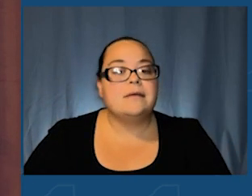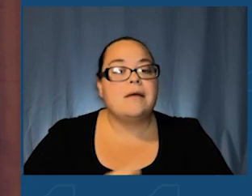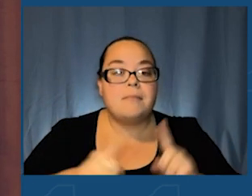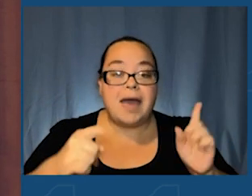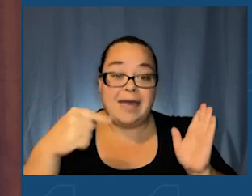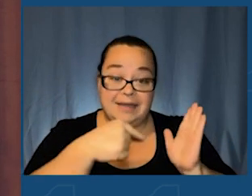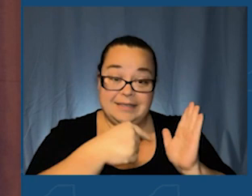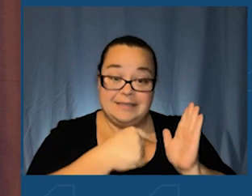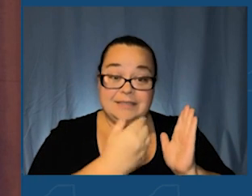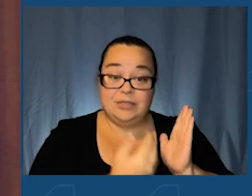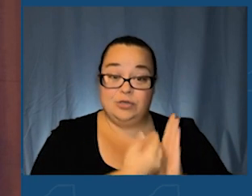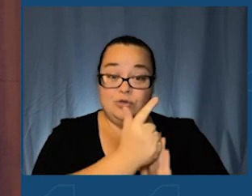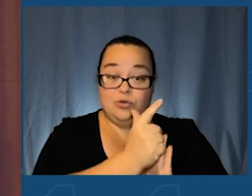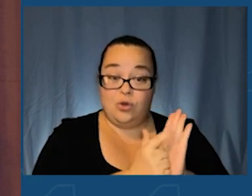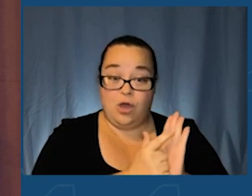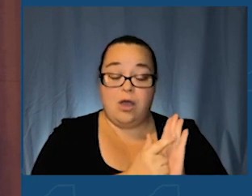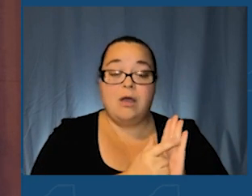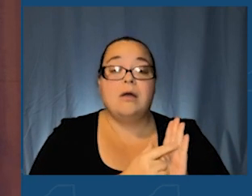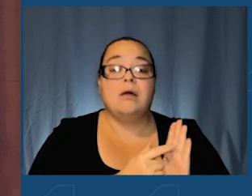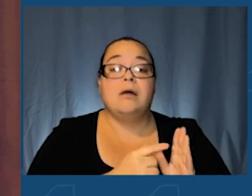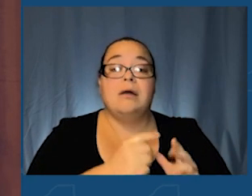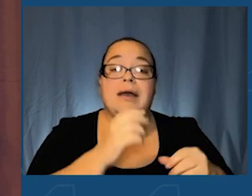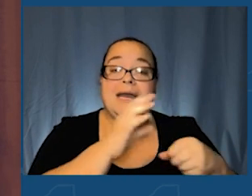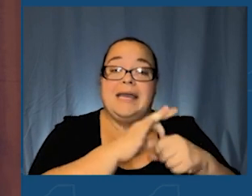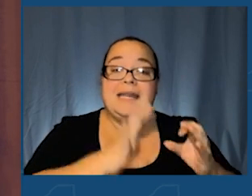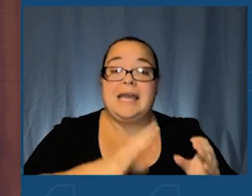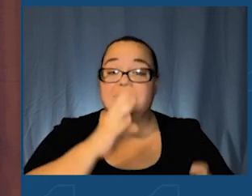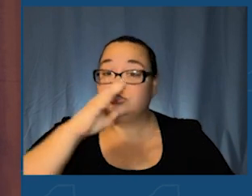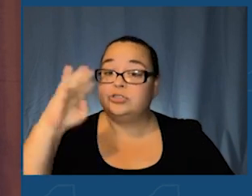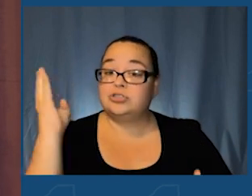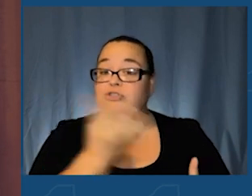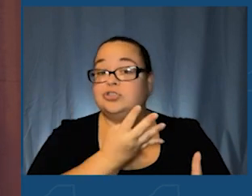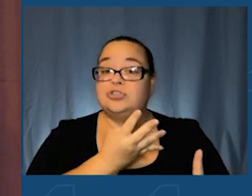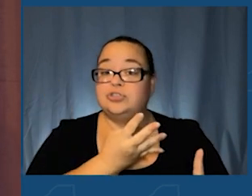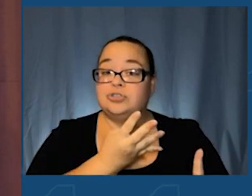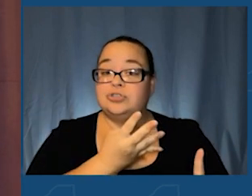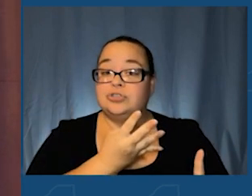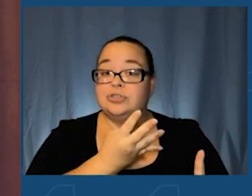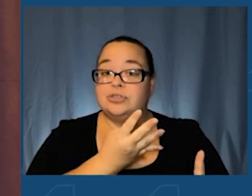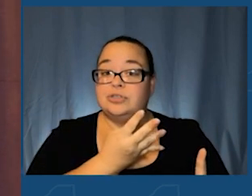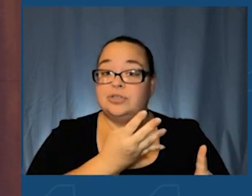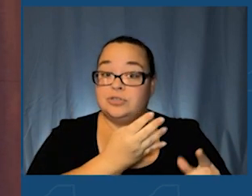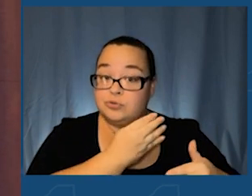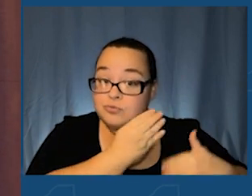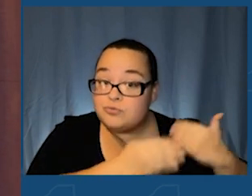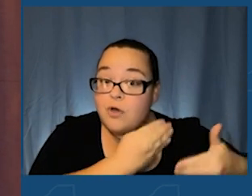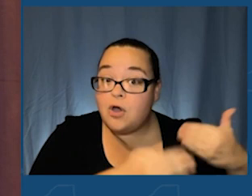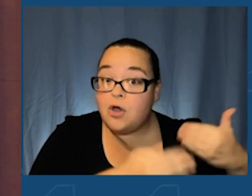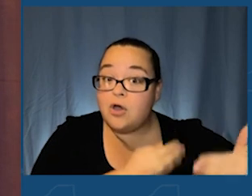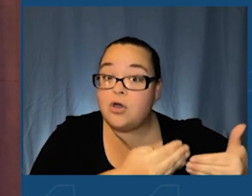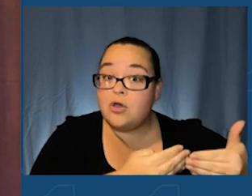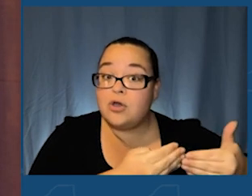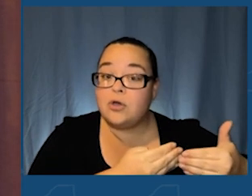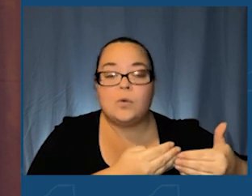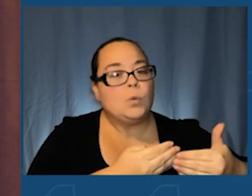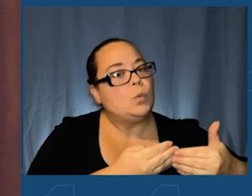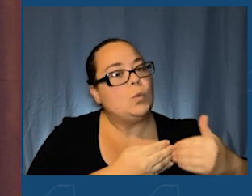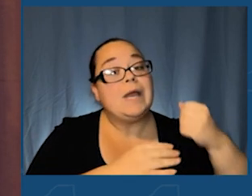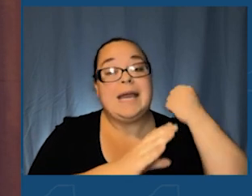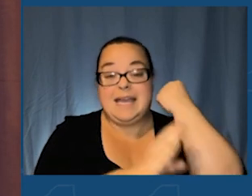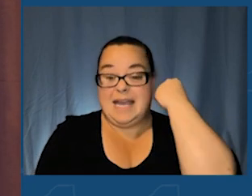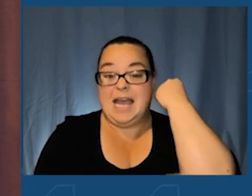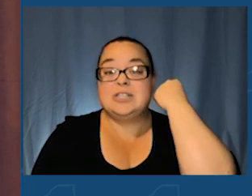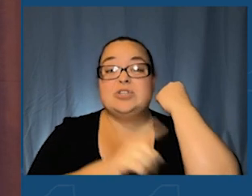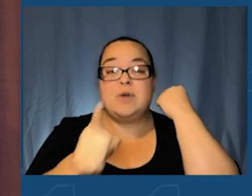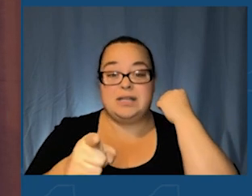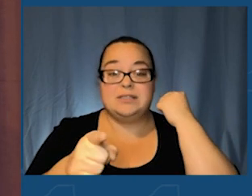electors who subvert the will, if they attempt this, the consequence is you're going to resign. You will not